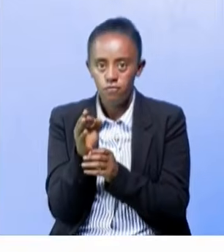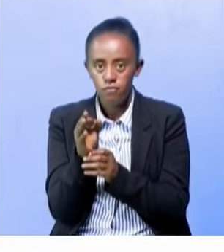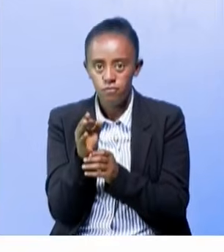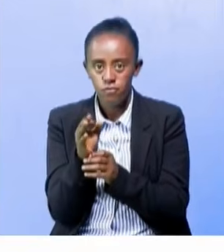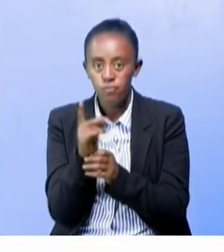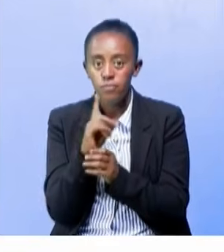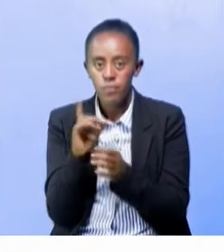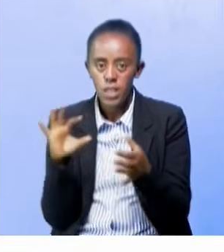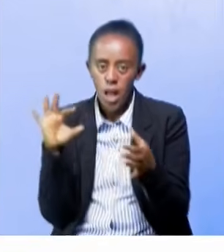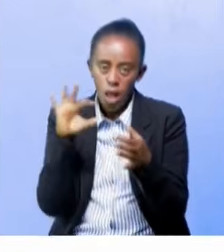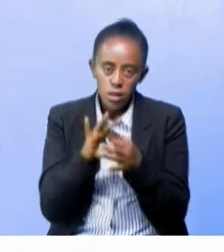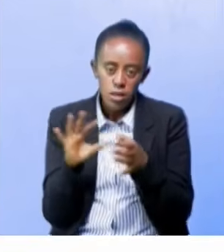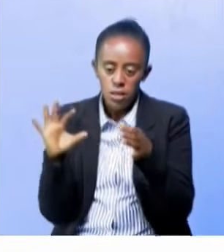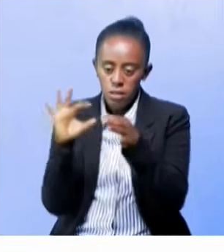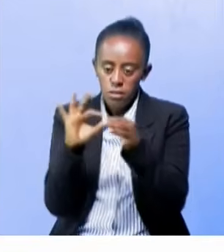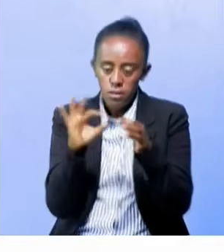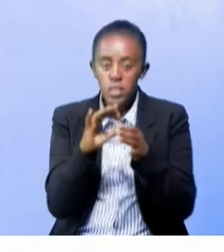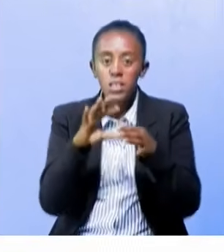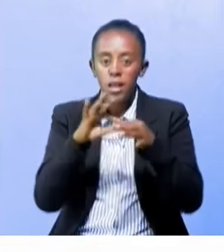related sentence.